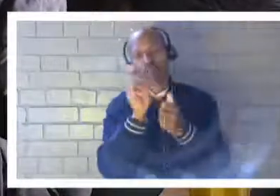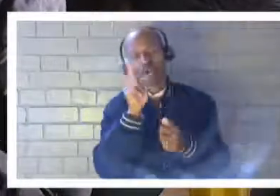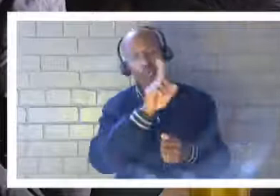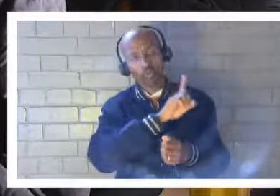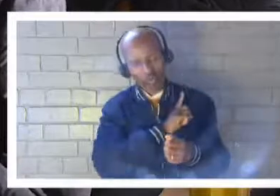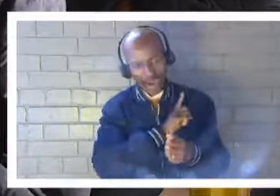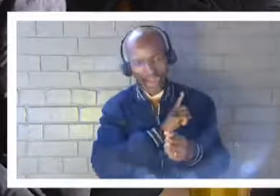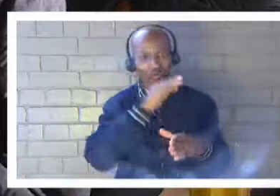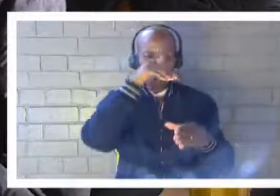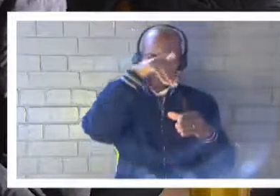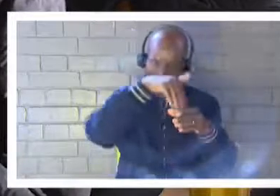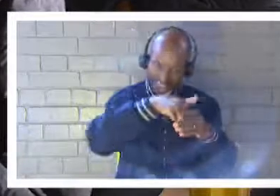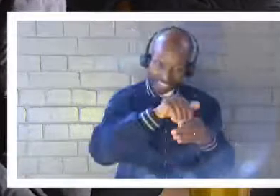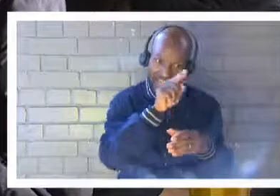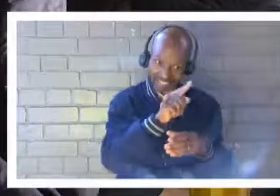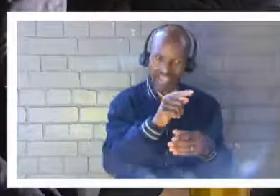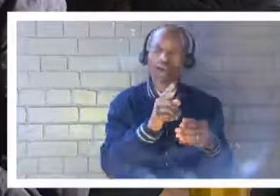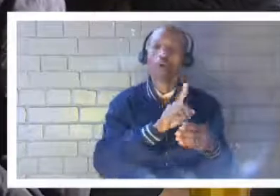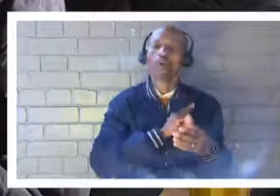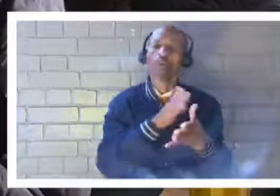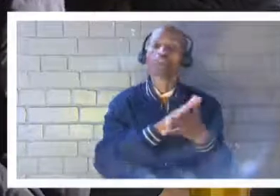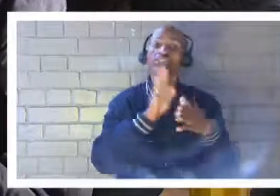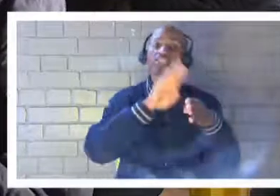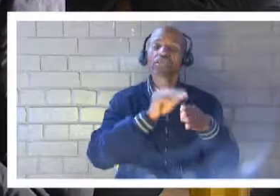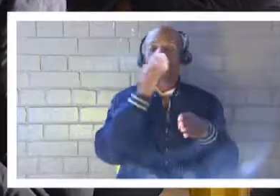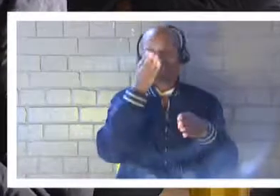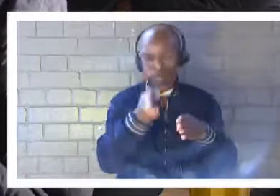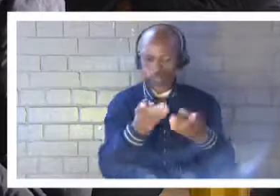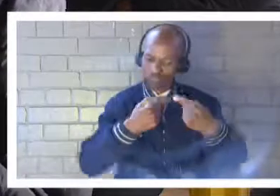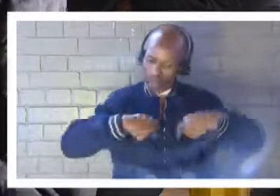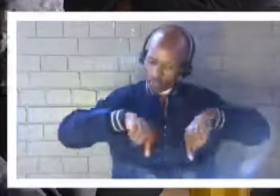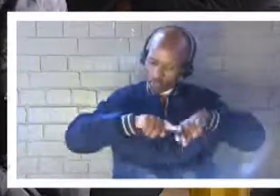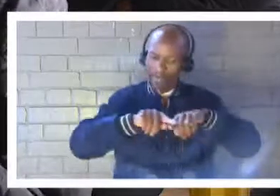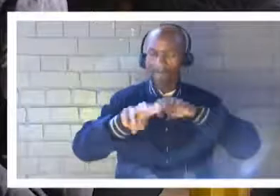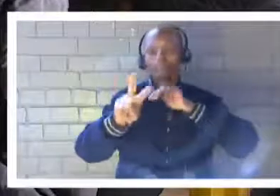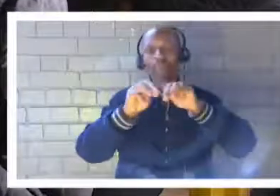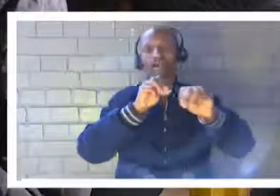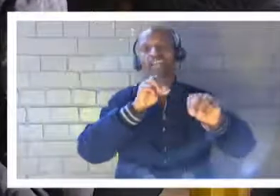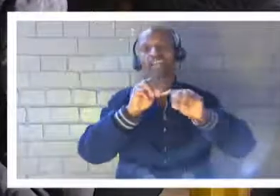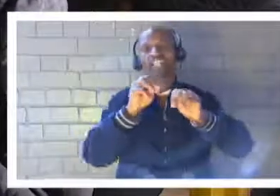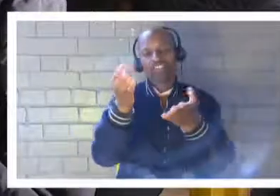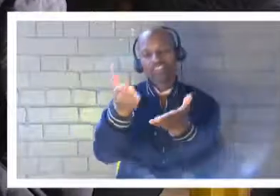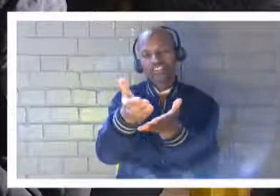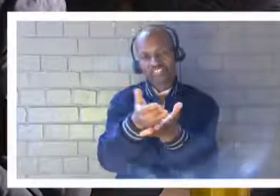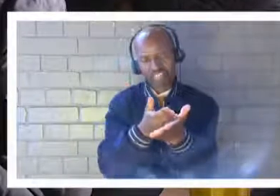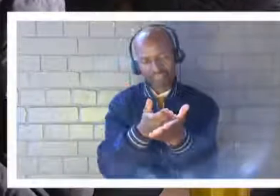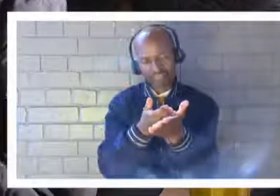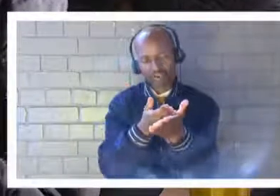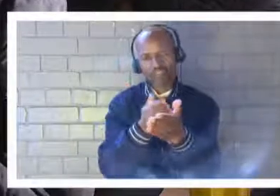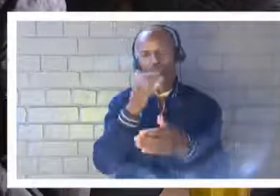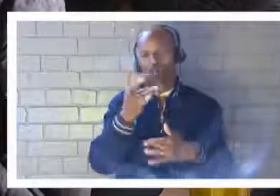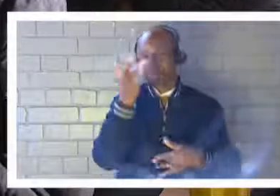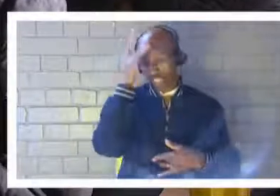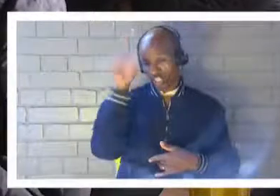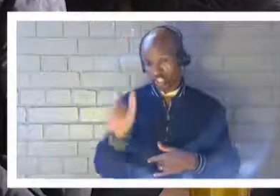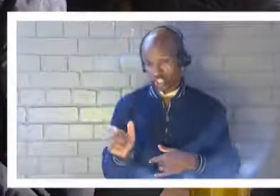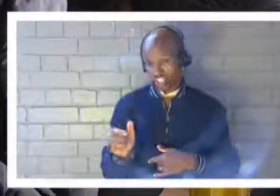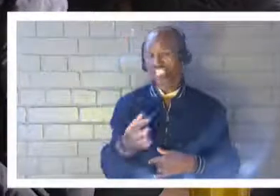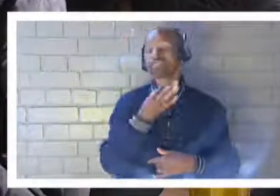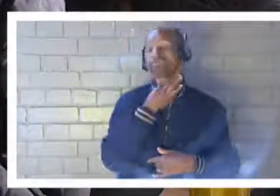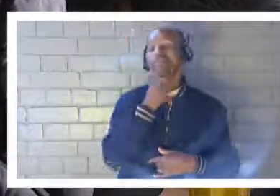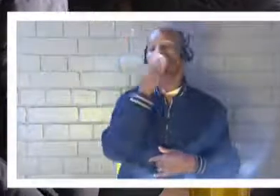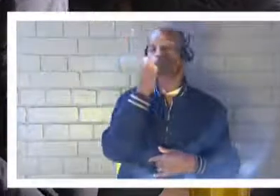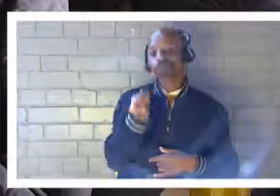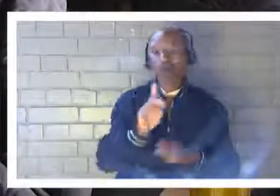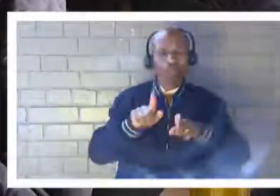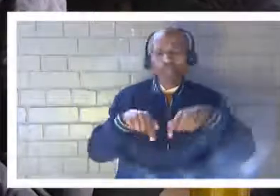enter into this service level agreement? Because there was a reason. We are managing safety of our patient and the risk is there. So therefore,